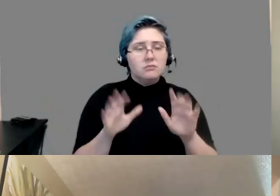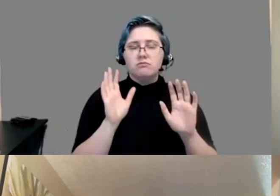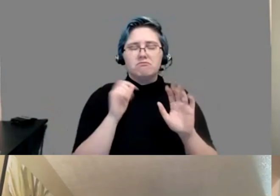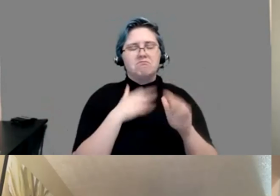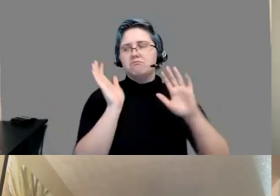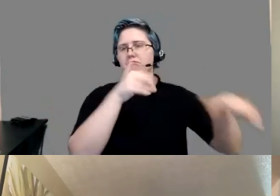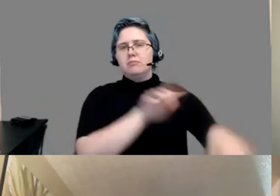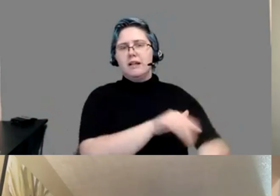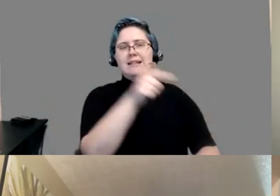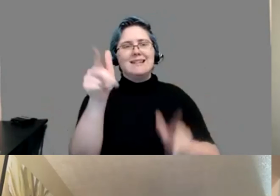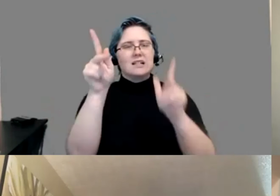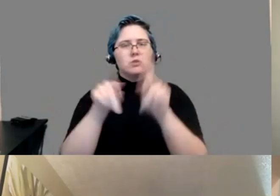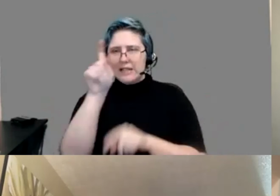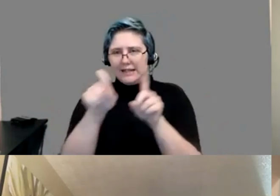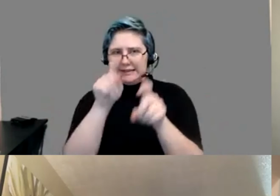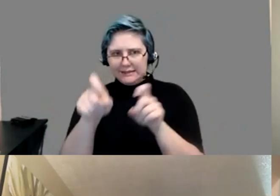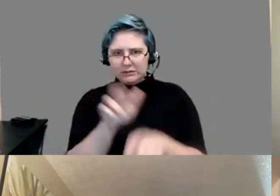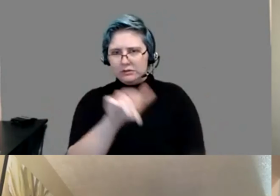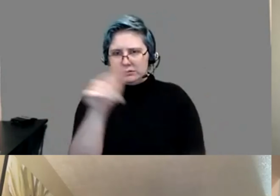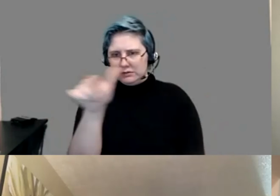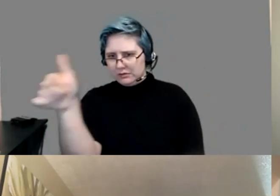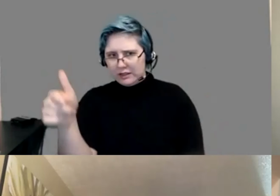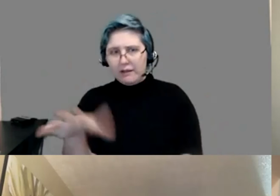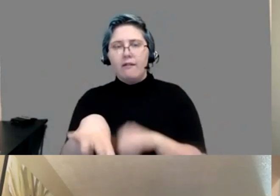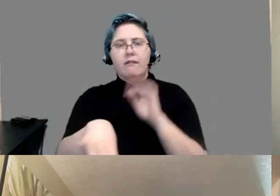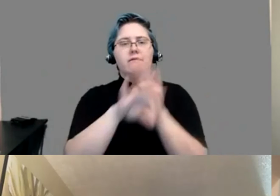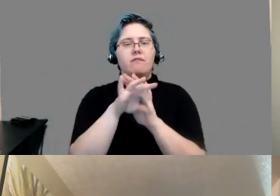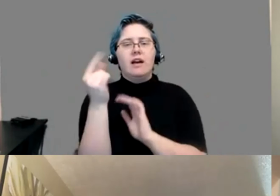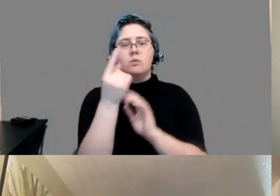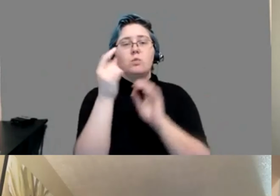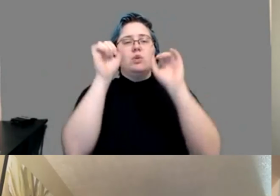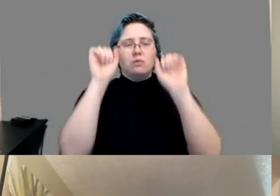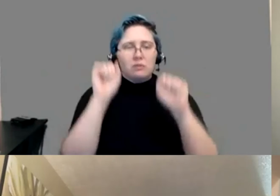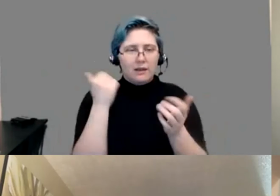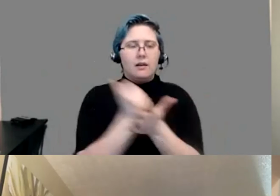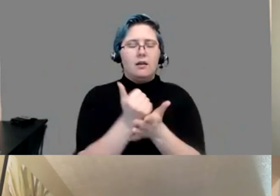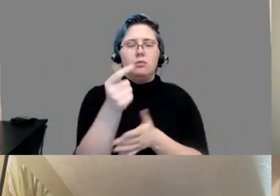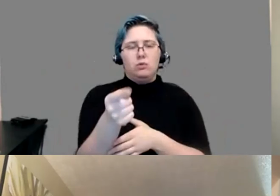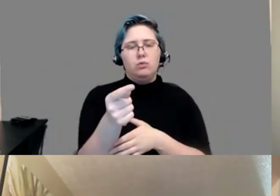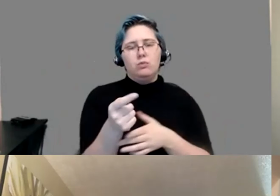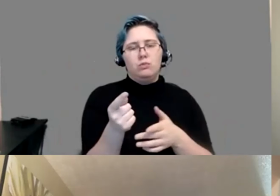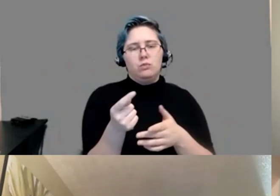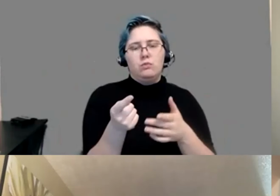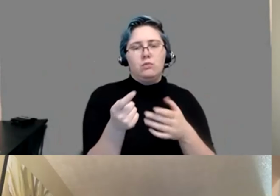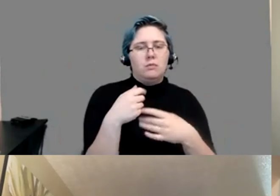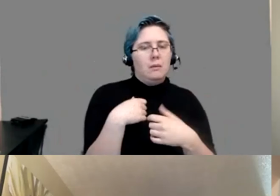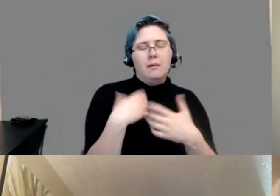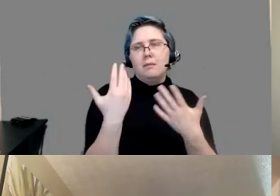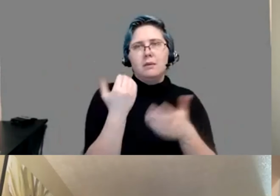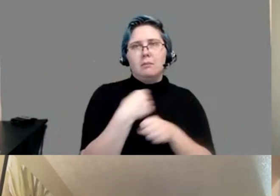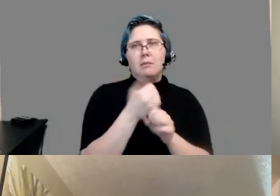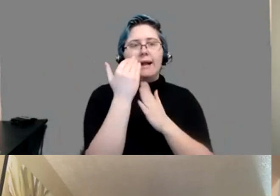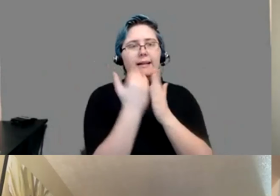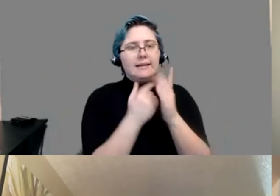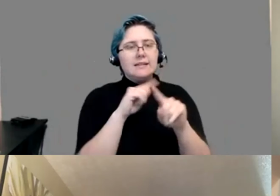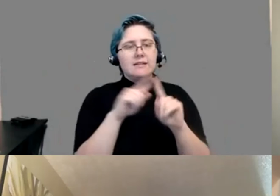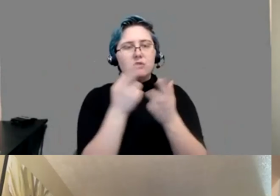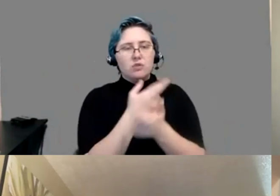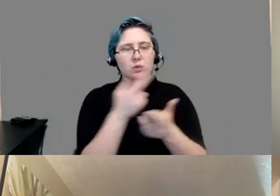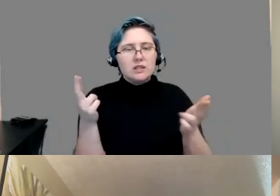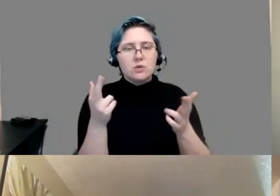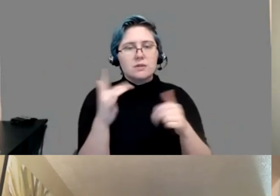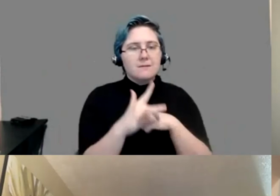person. Find somebody who can help you make a list of different